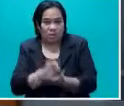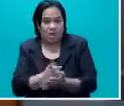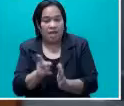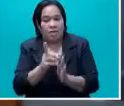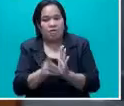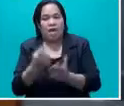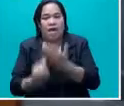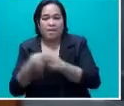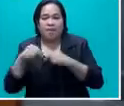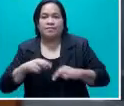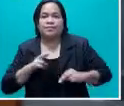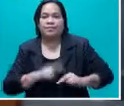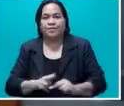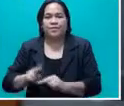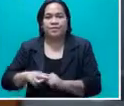to happen.